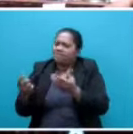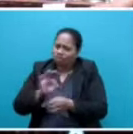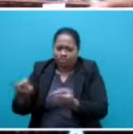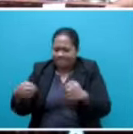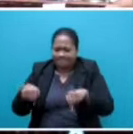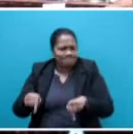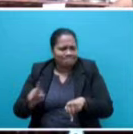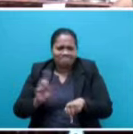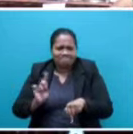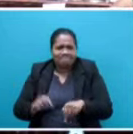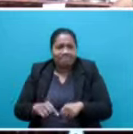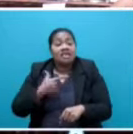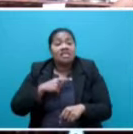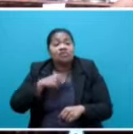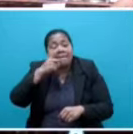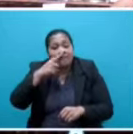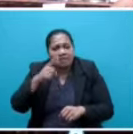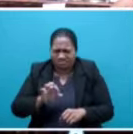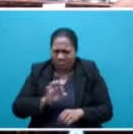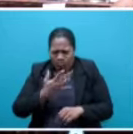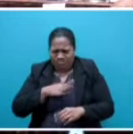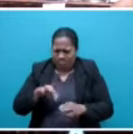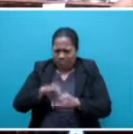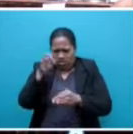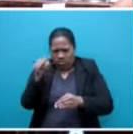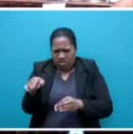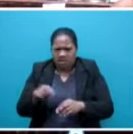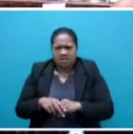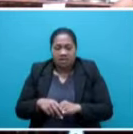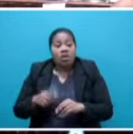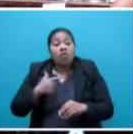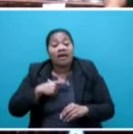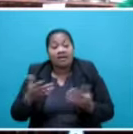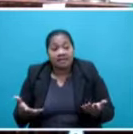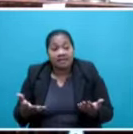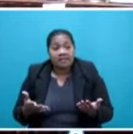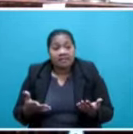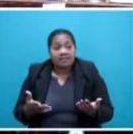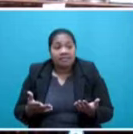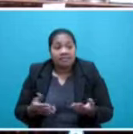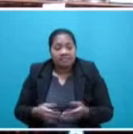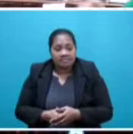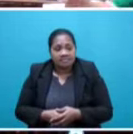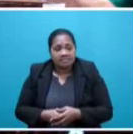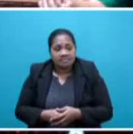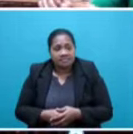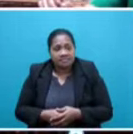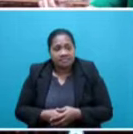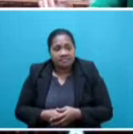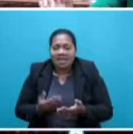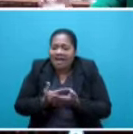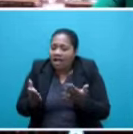And this is why people voted against them. The way, this cavalier manner they